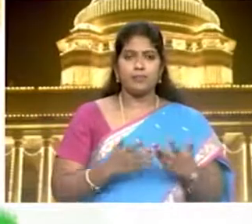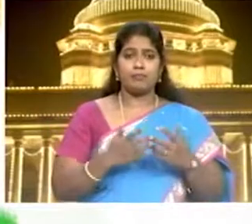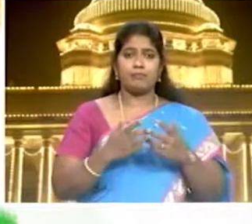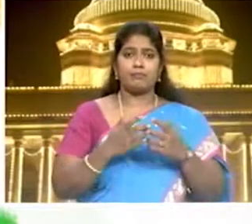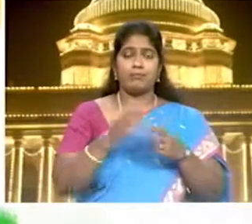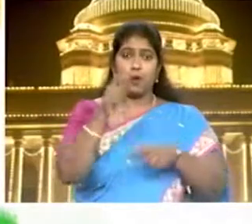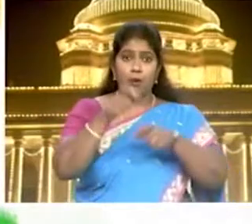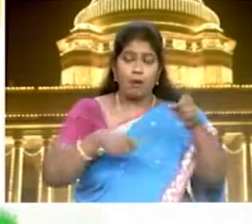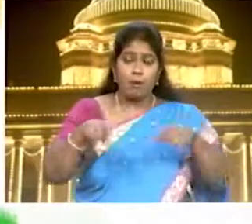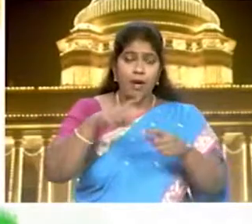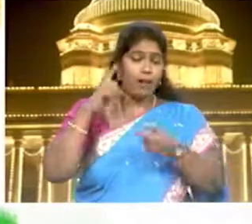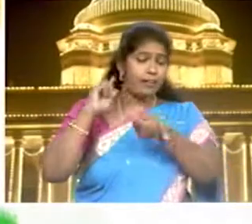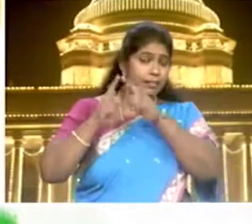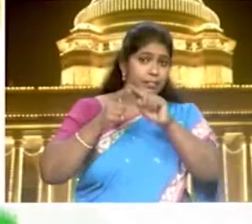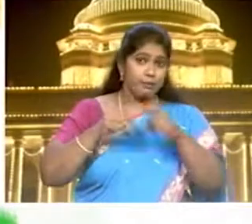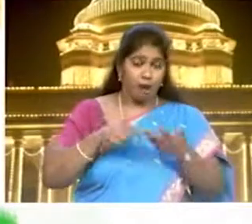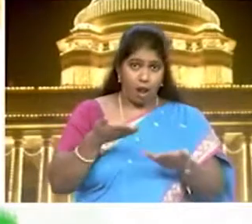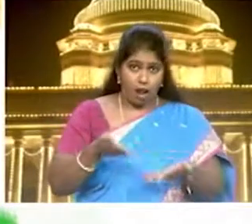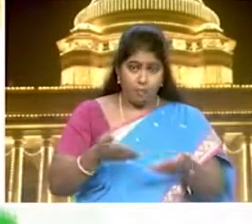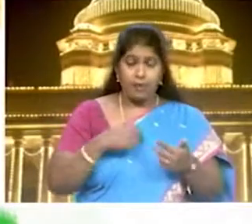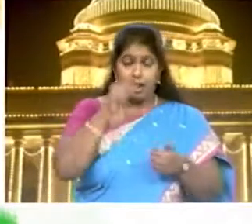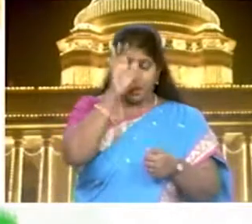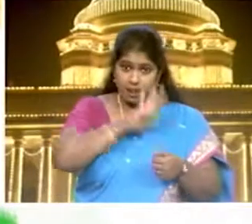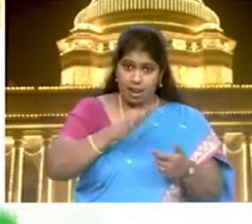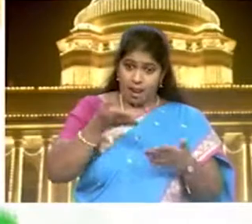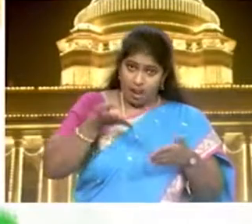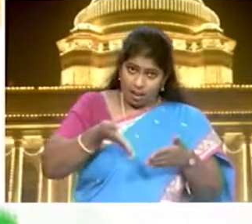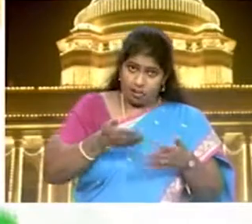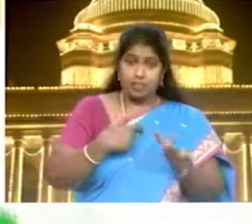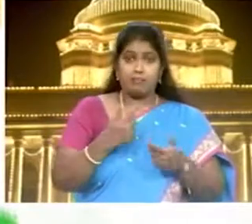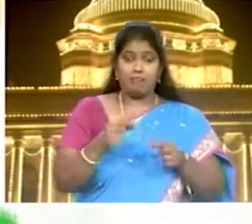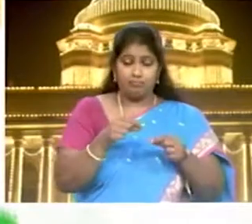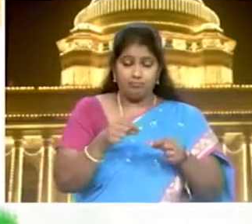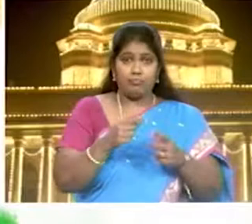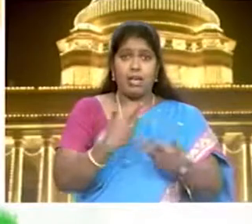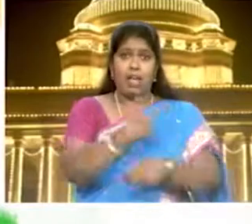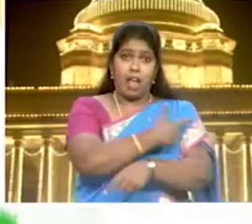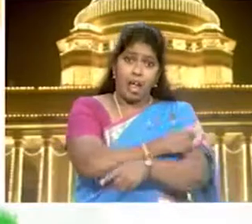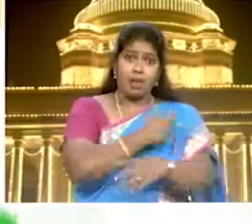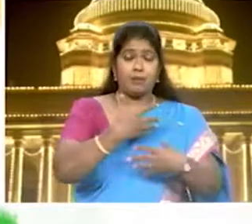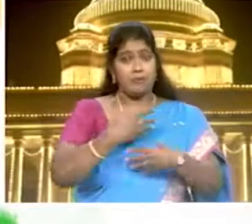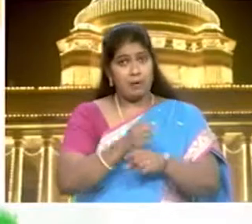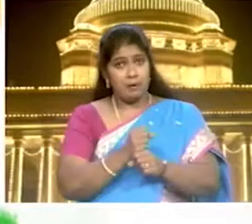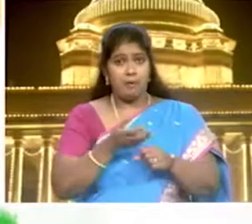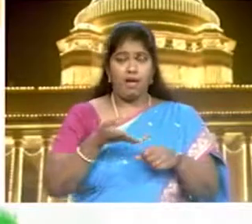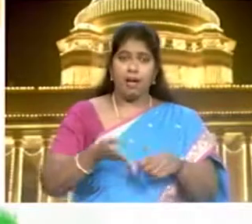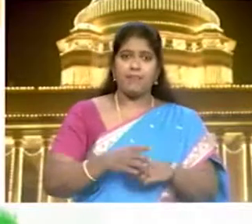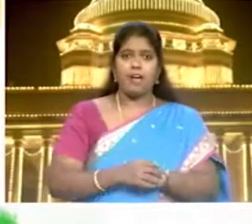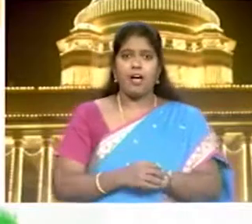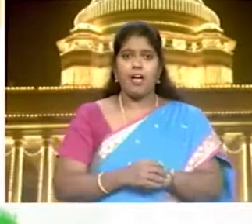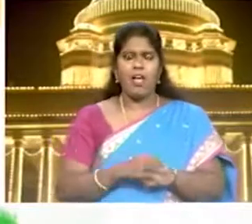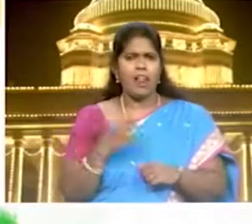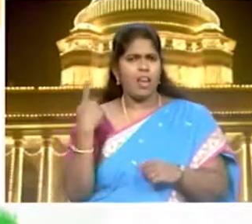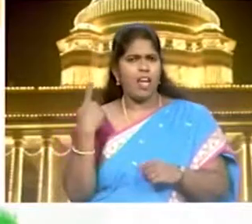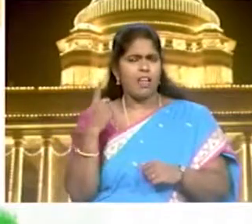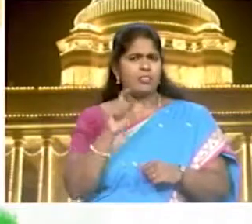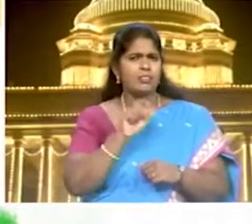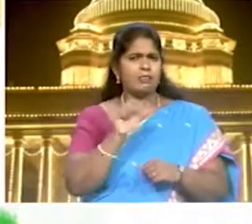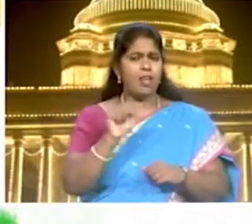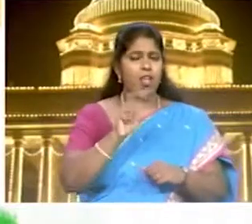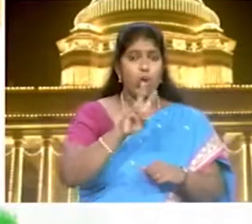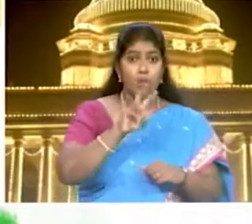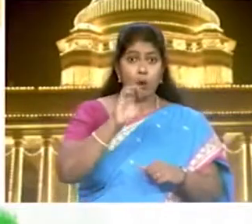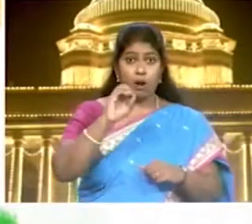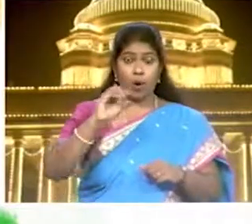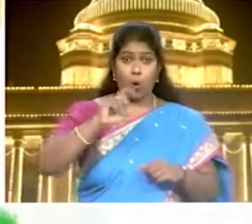vaccines manufactured in the country itself. Last month, we crossed the 200 crore mark in cumulative